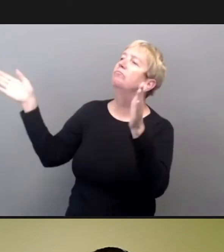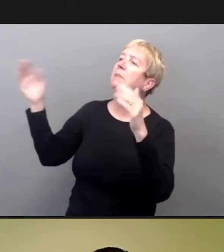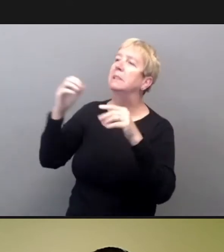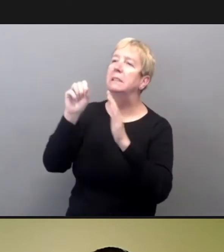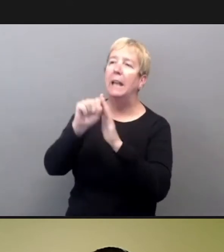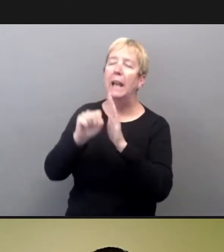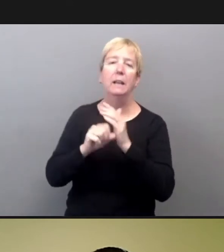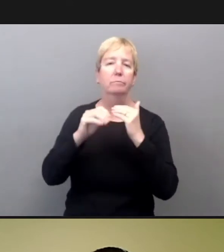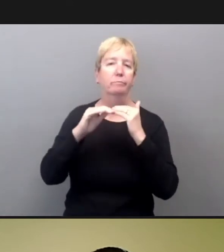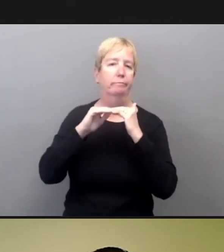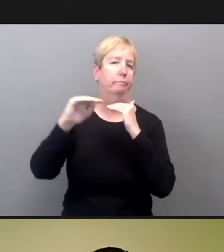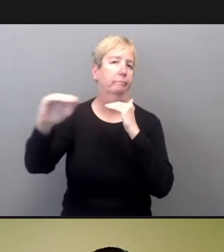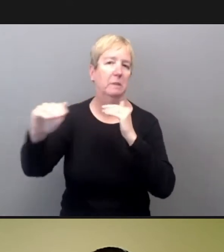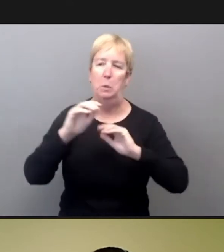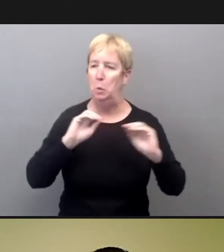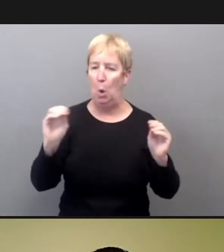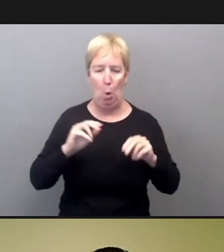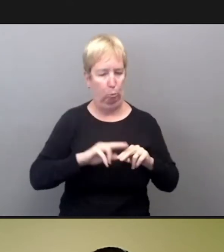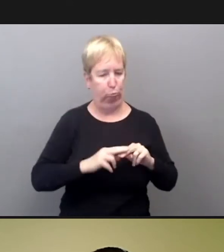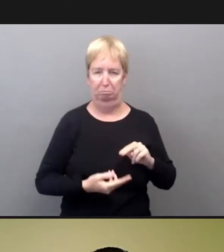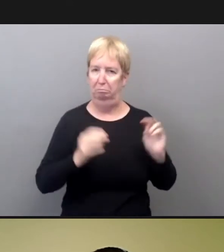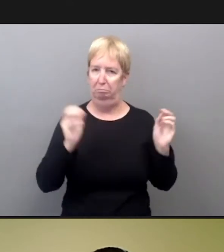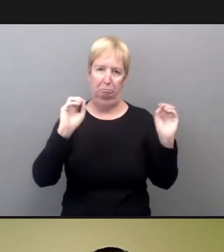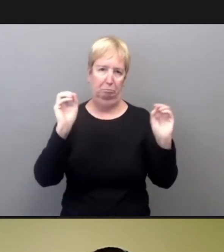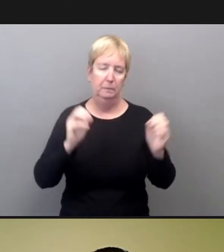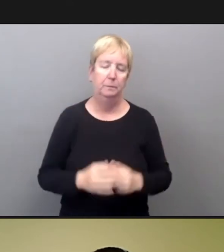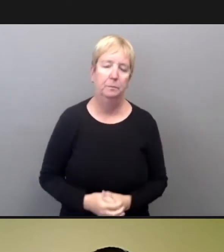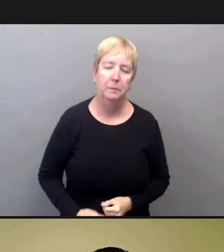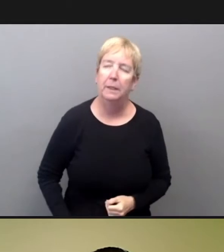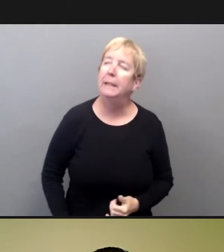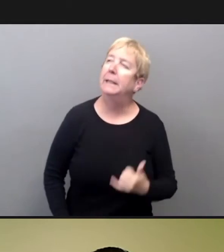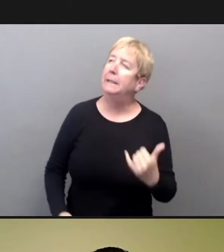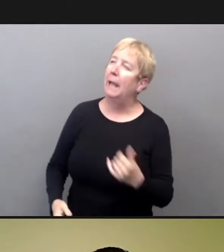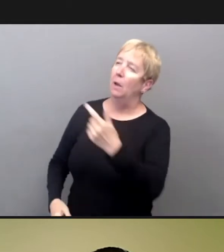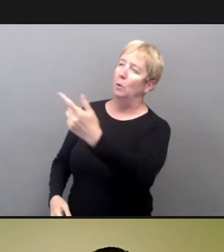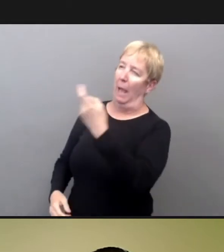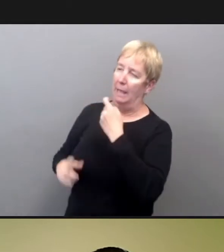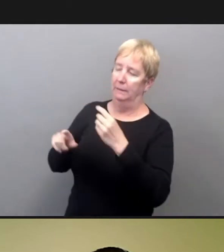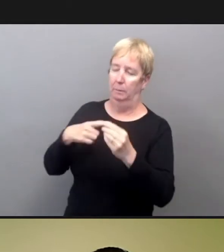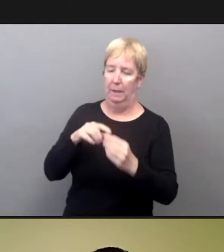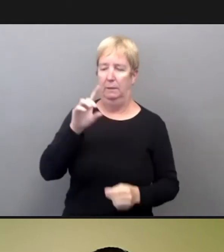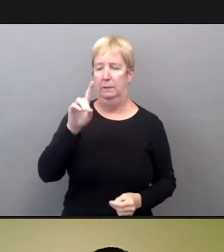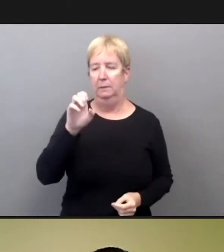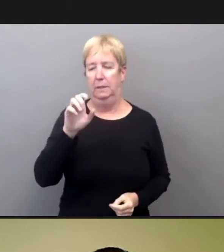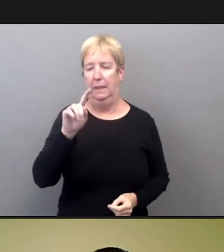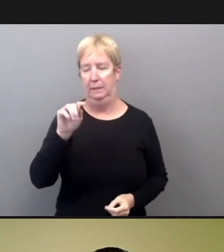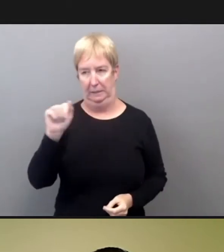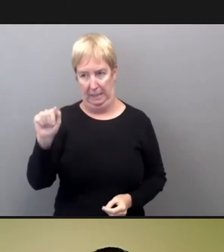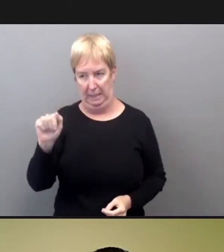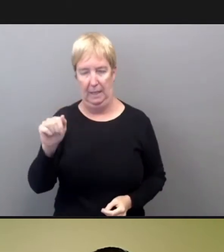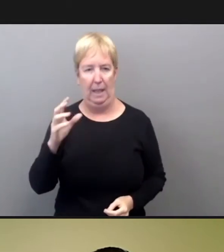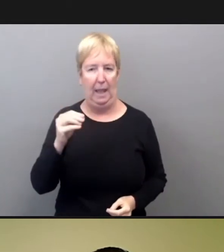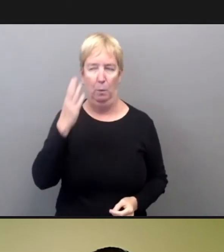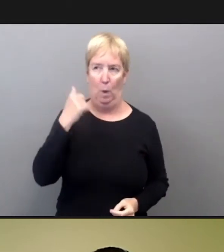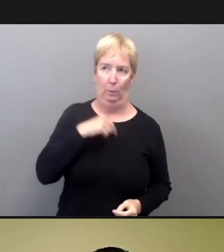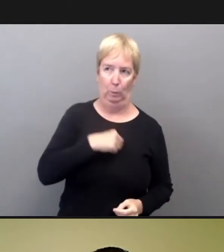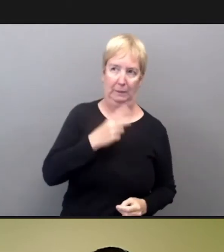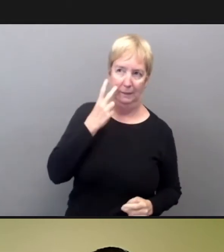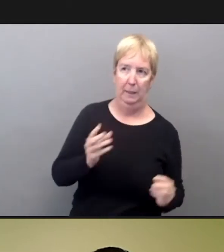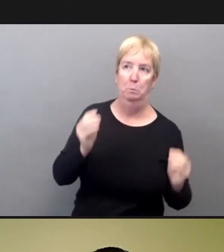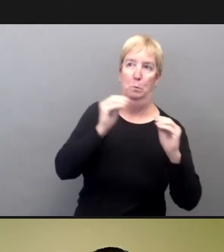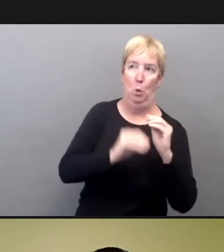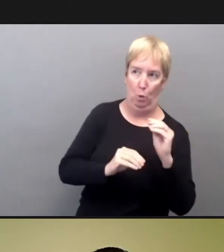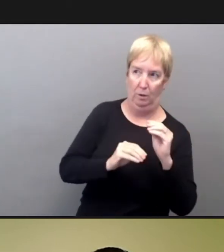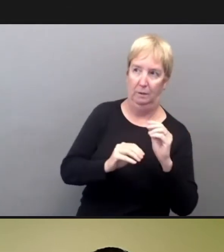downward. Second, with respect to the Delta variant and what we're seeing there, I